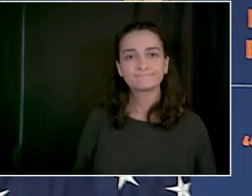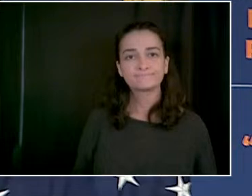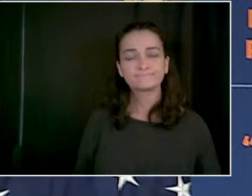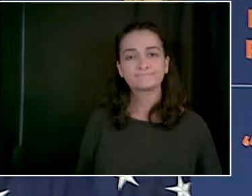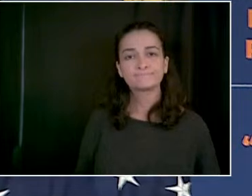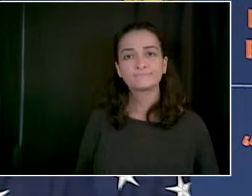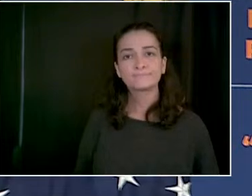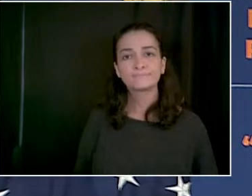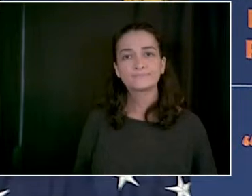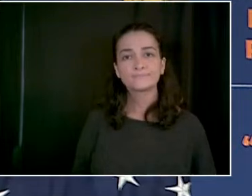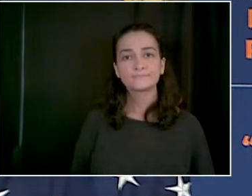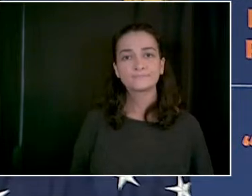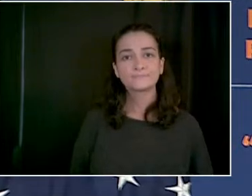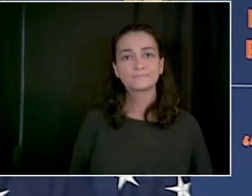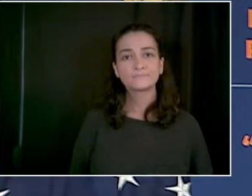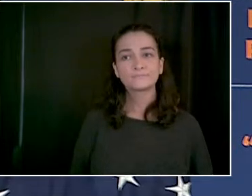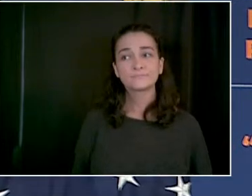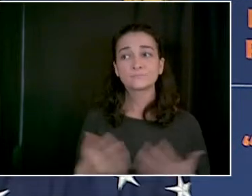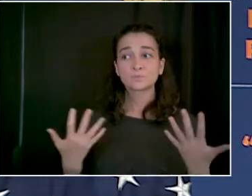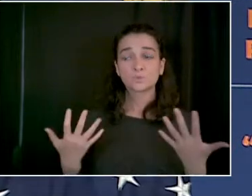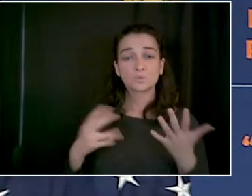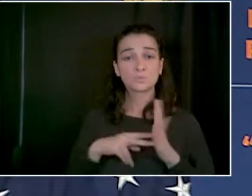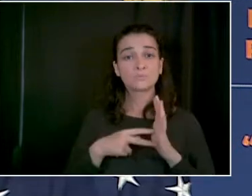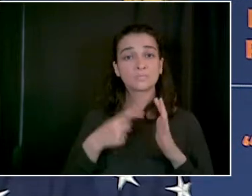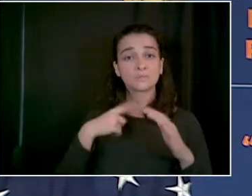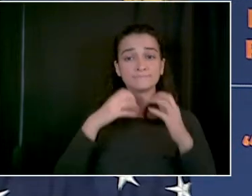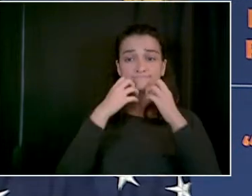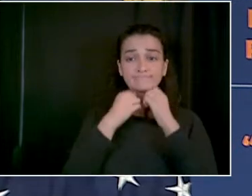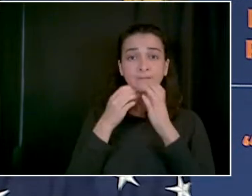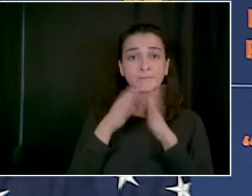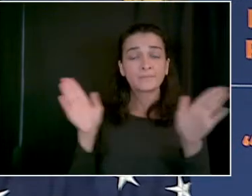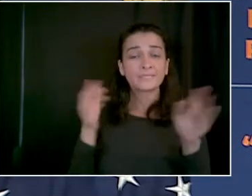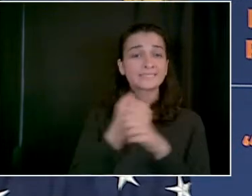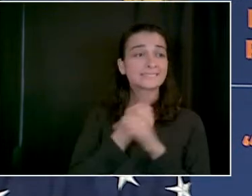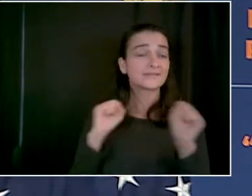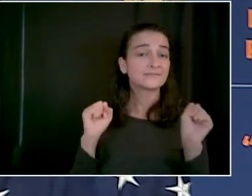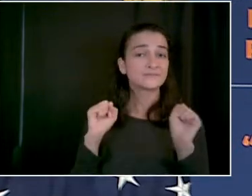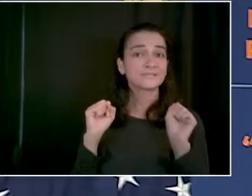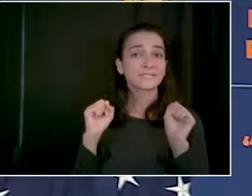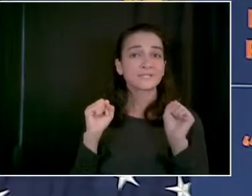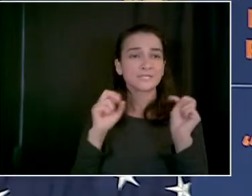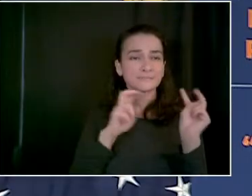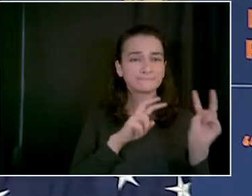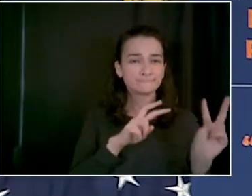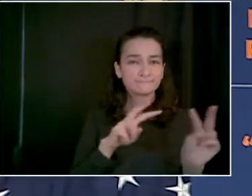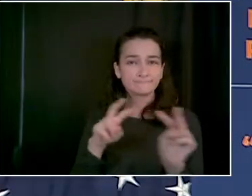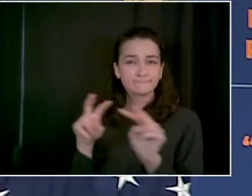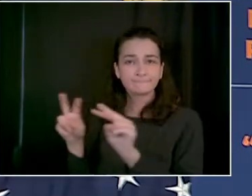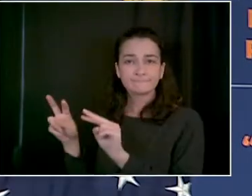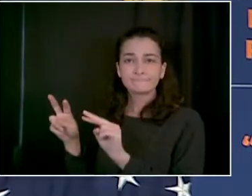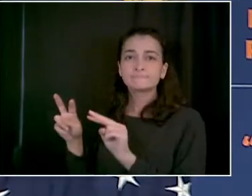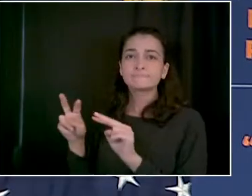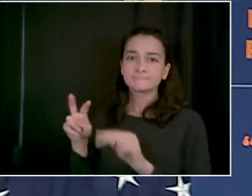by the First Deputy Mayor and the Police Department, they made the determination to